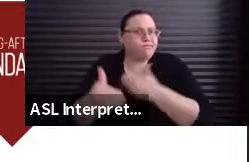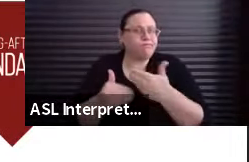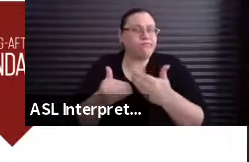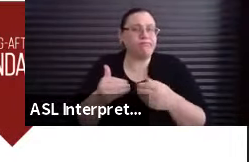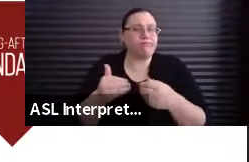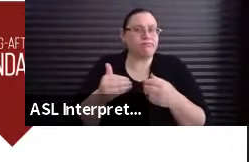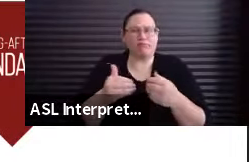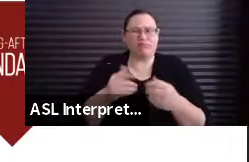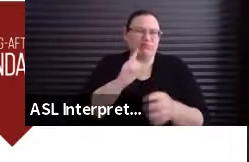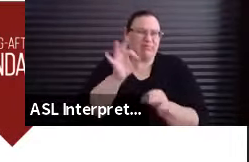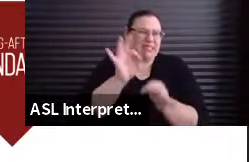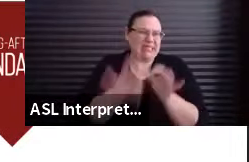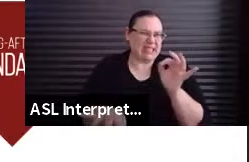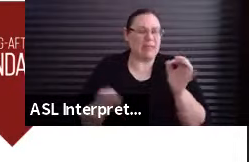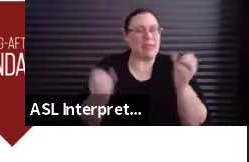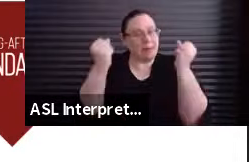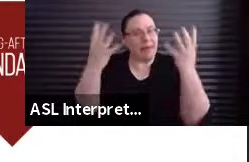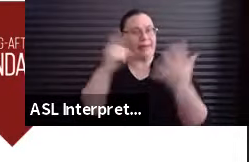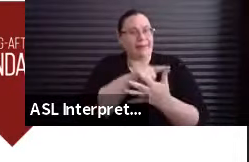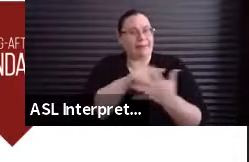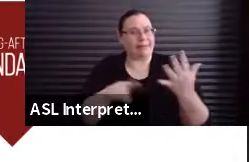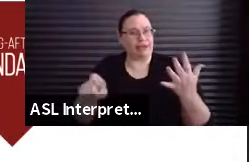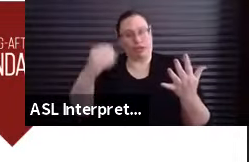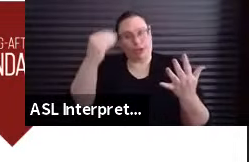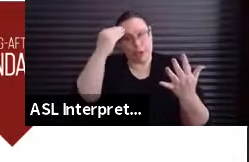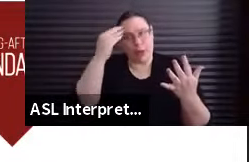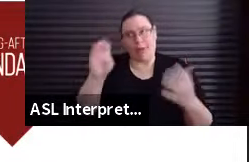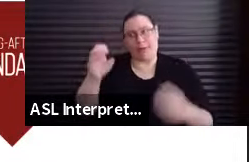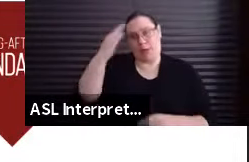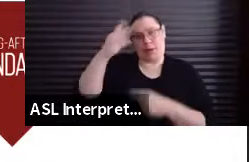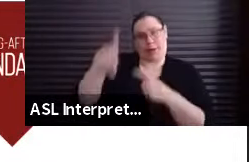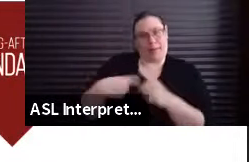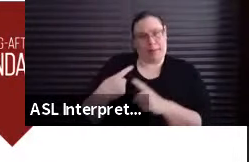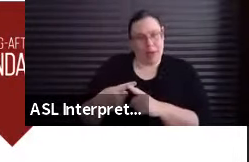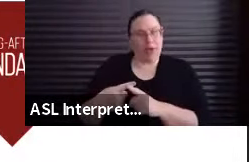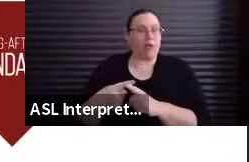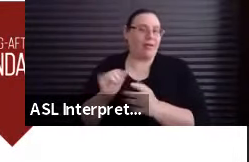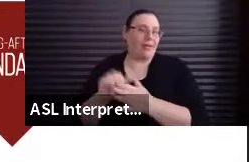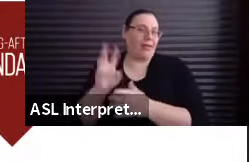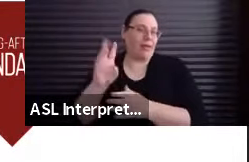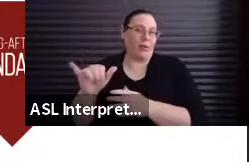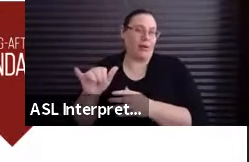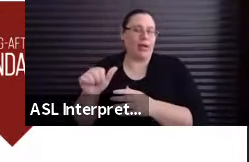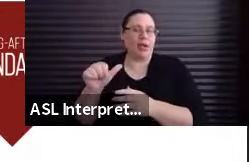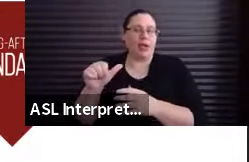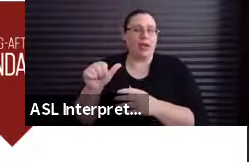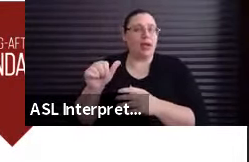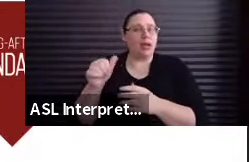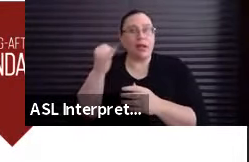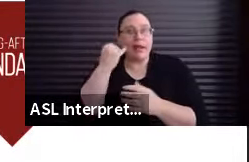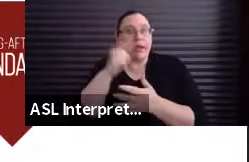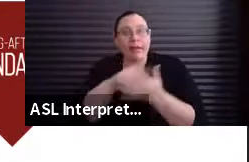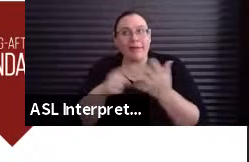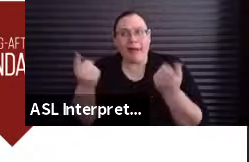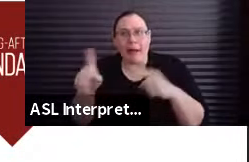pretty straightforward, but there are lots of things you should know and be aware of, and that way you won't get flummoxed by any of these steps going